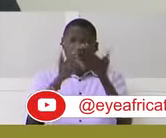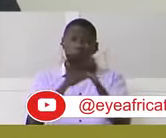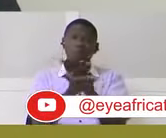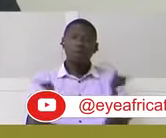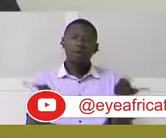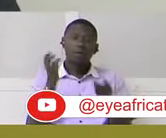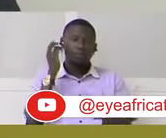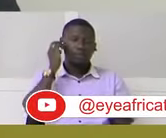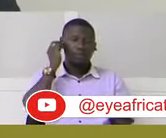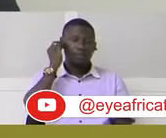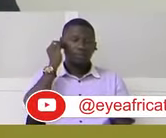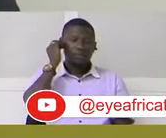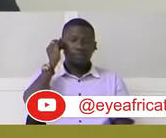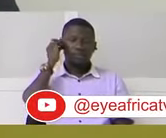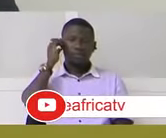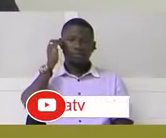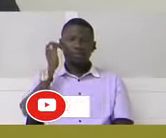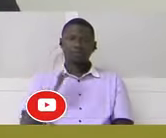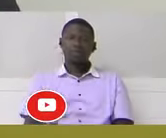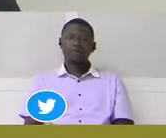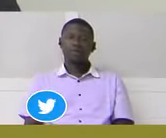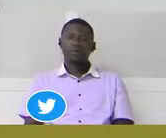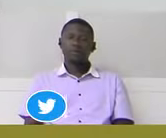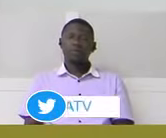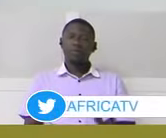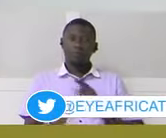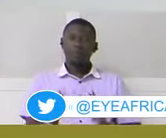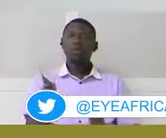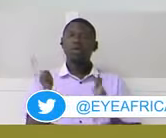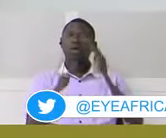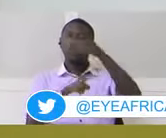It went across. It was across, almost across.